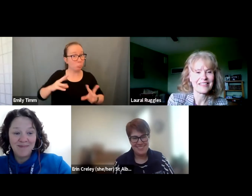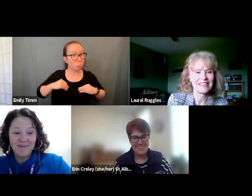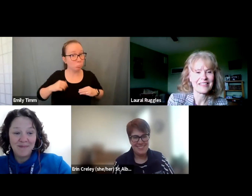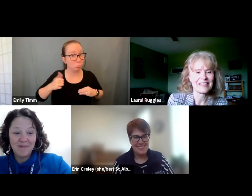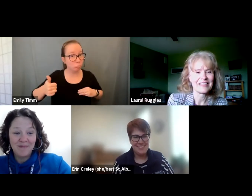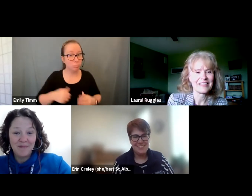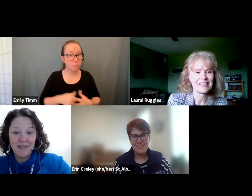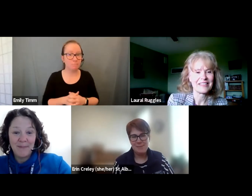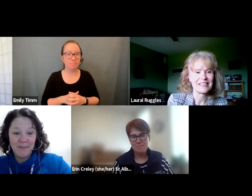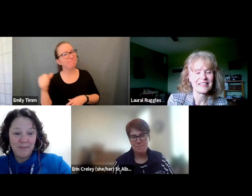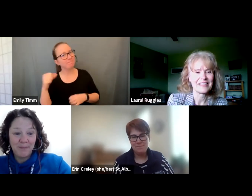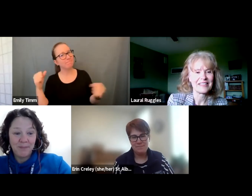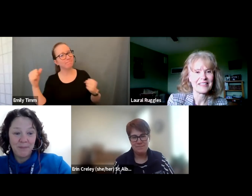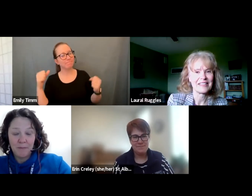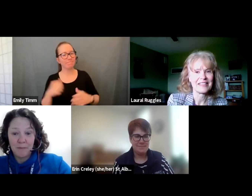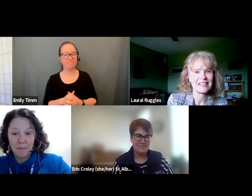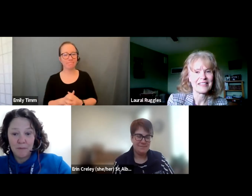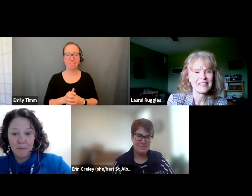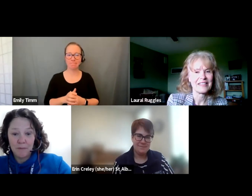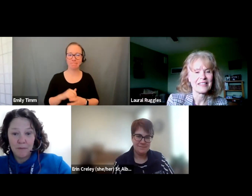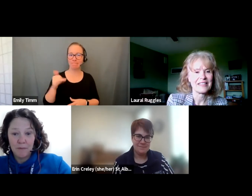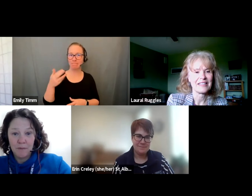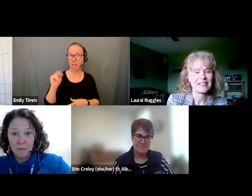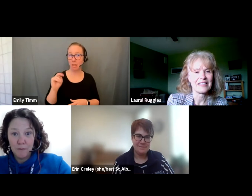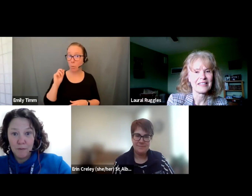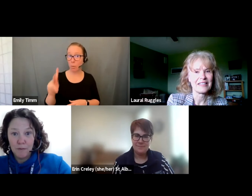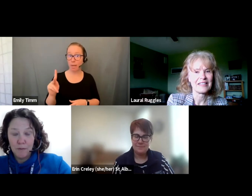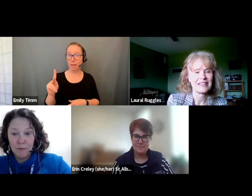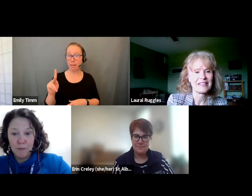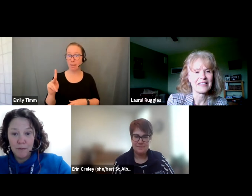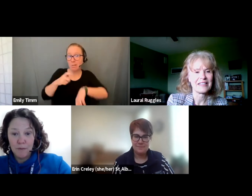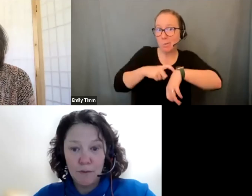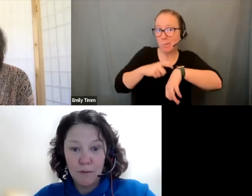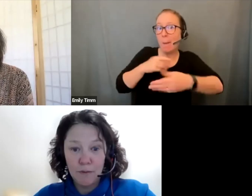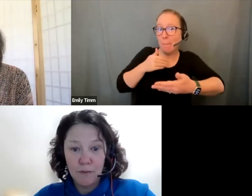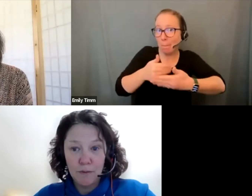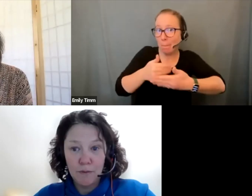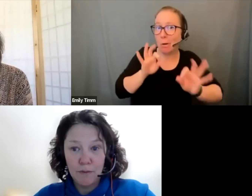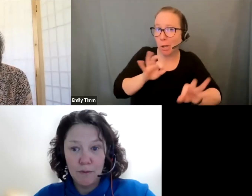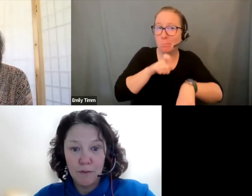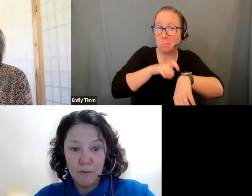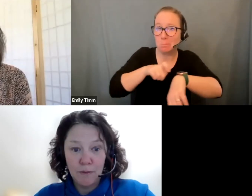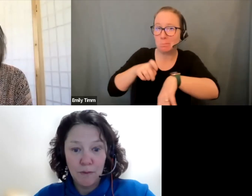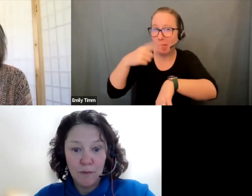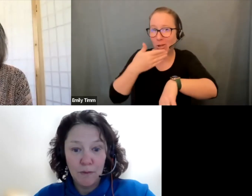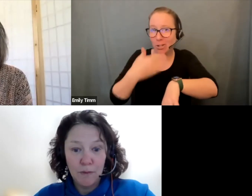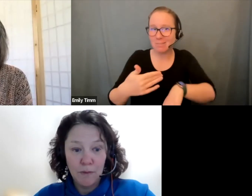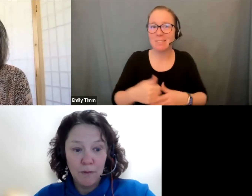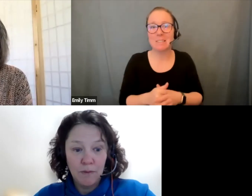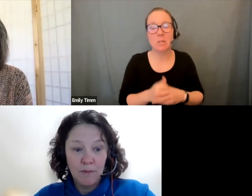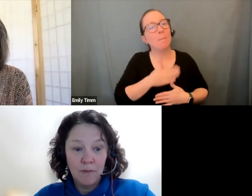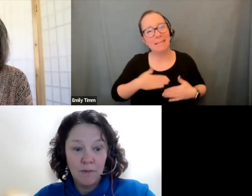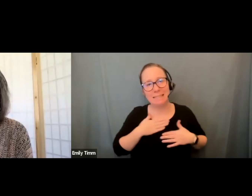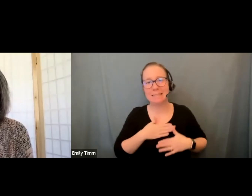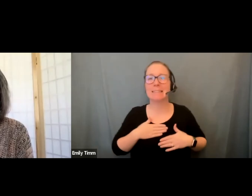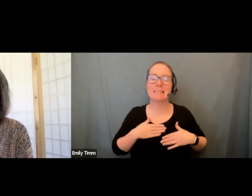Yep. Okay, good. So we've caught up with some time. So please take a nice generous break.